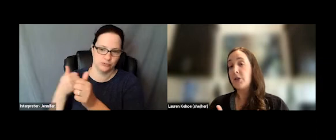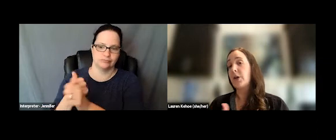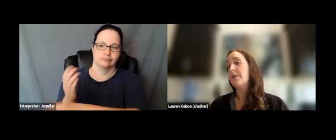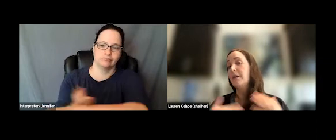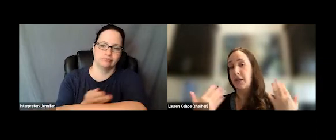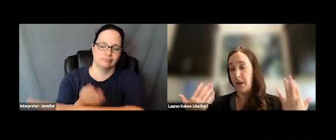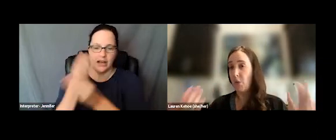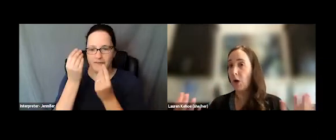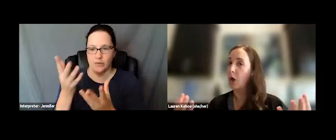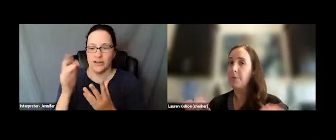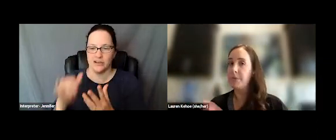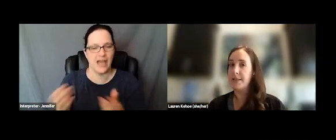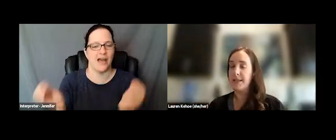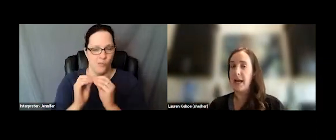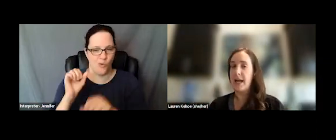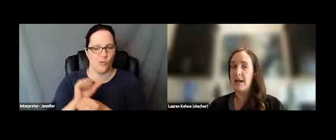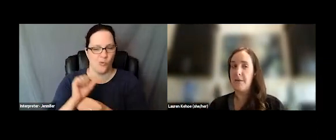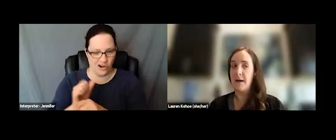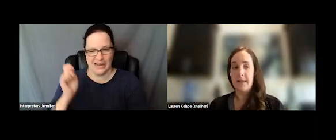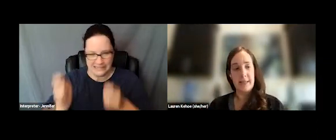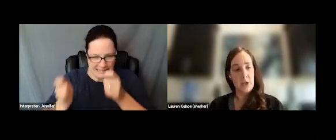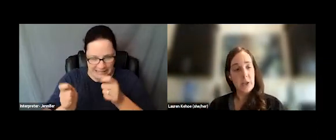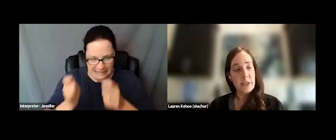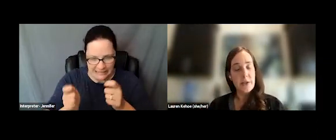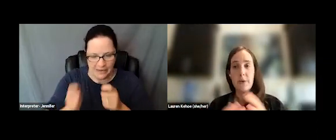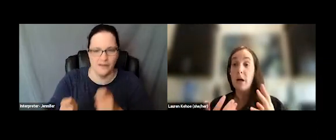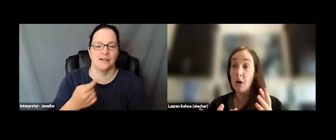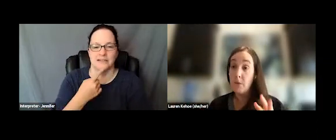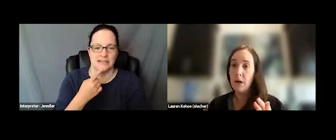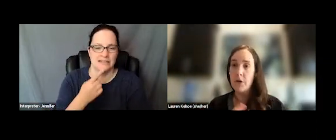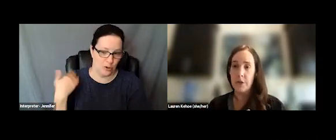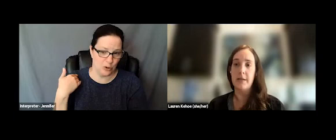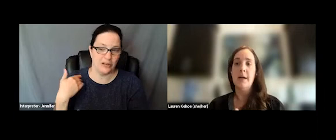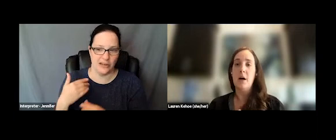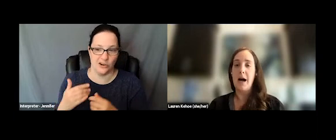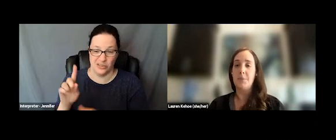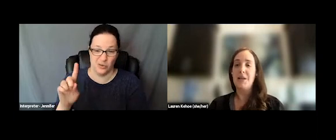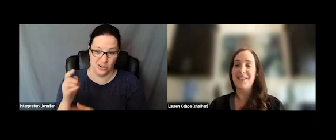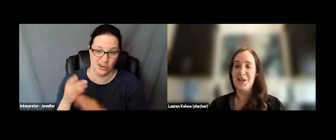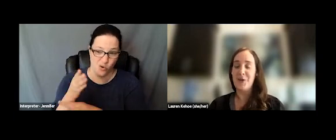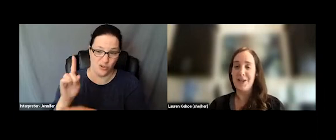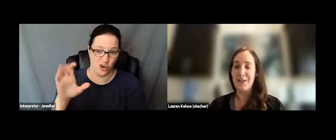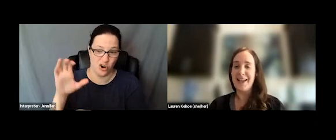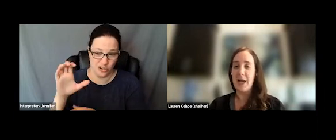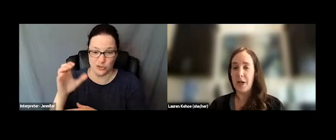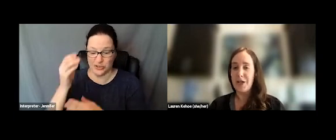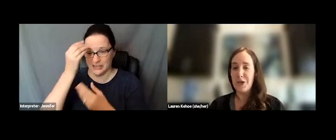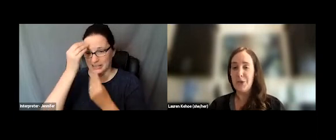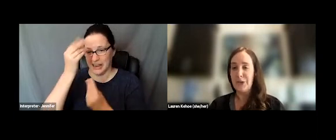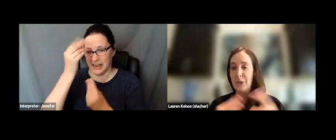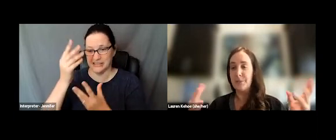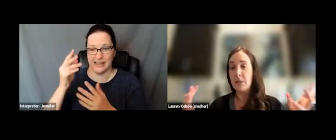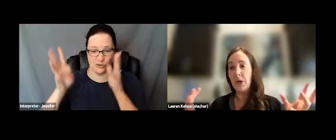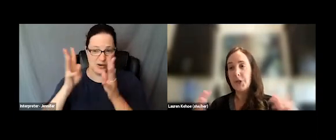And that took a little bit more work because as I said earlier, there were over 100 content creators at